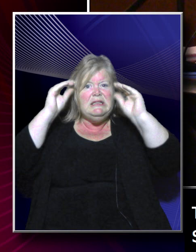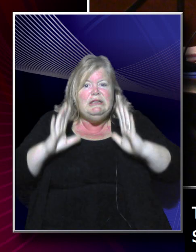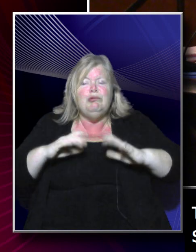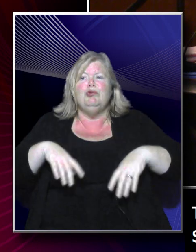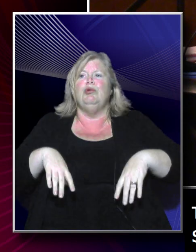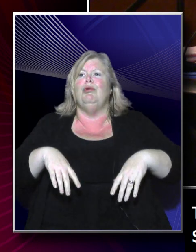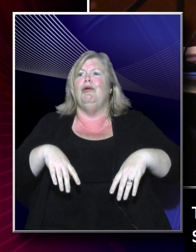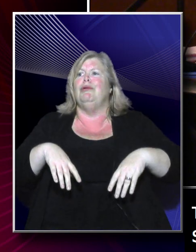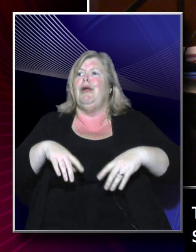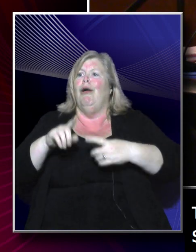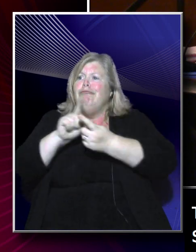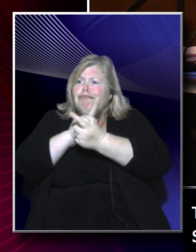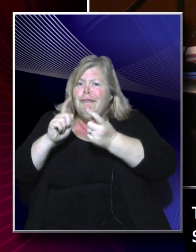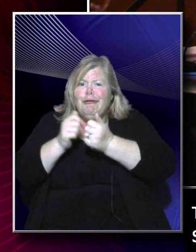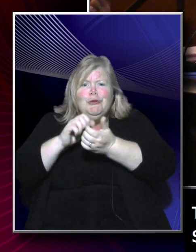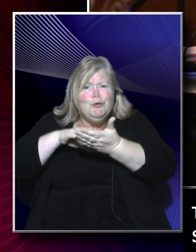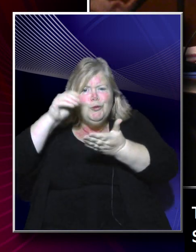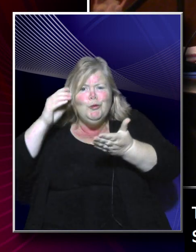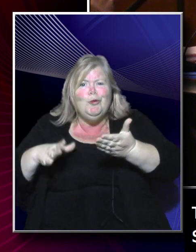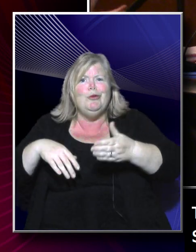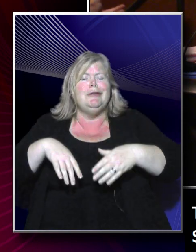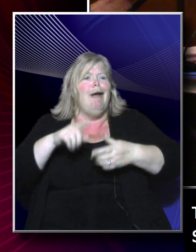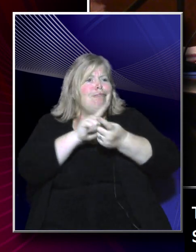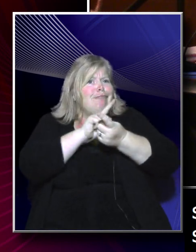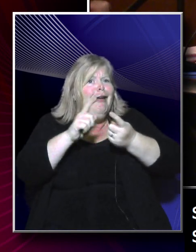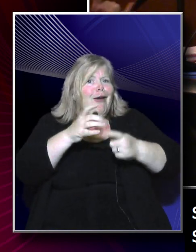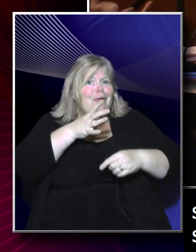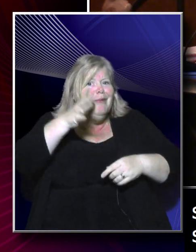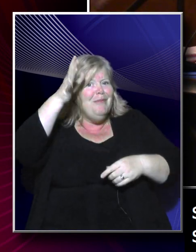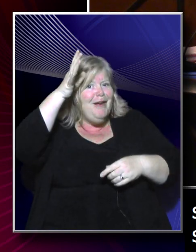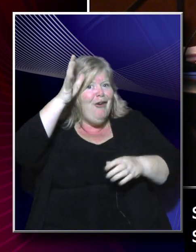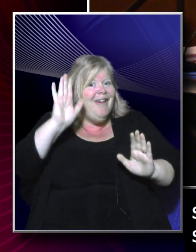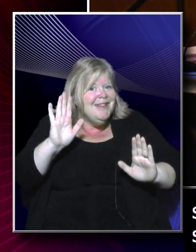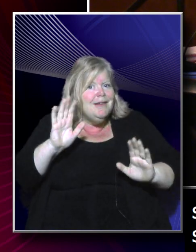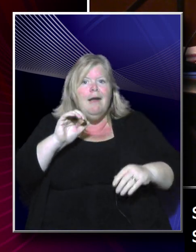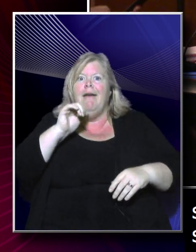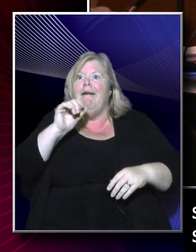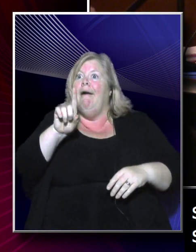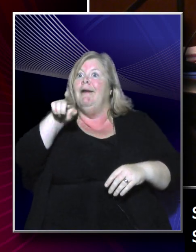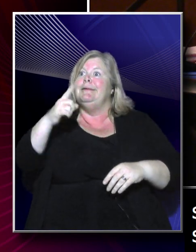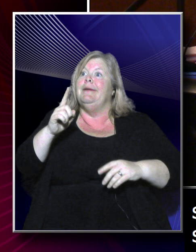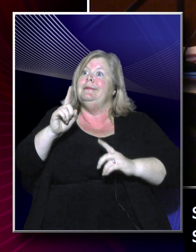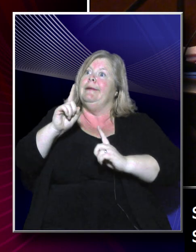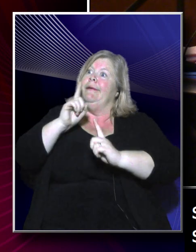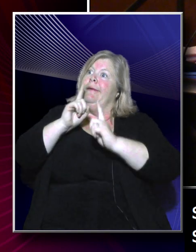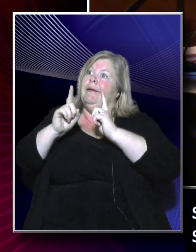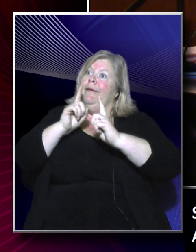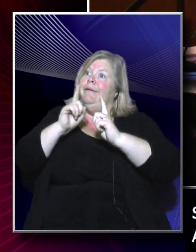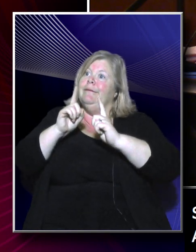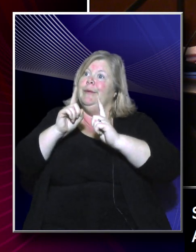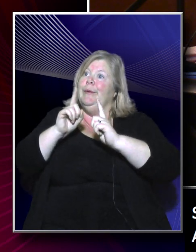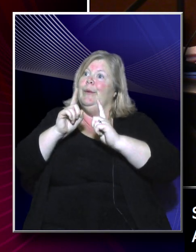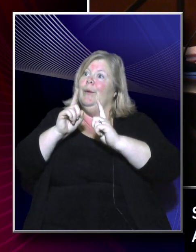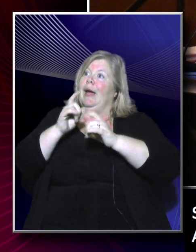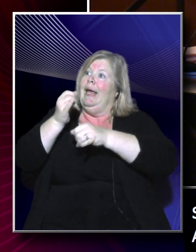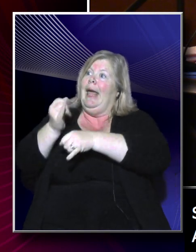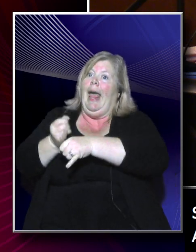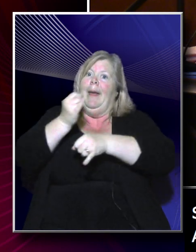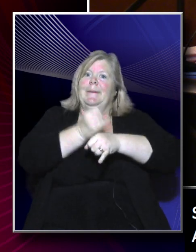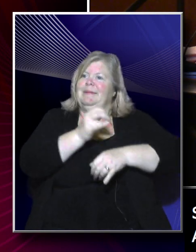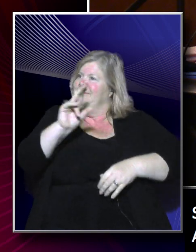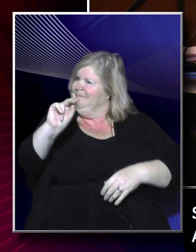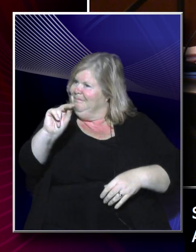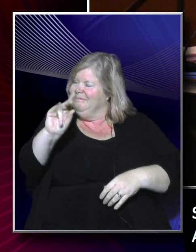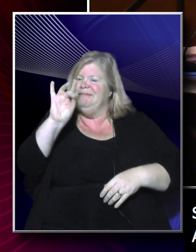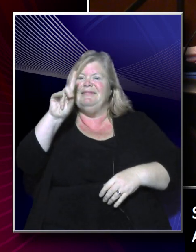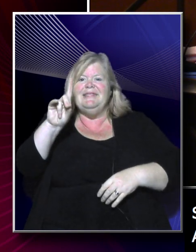many students, with parents. They didn't just interview and meet with the campuses. They also